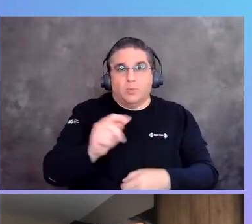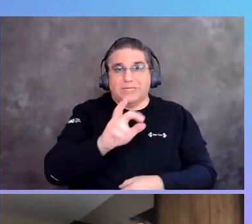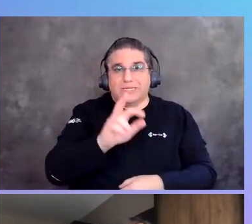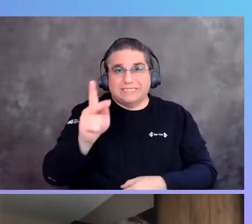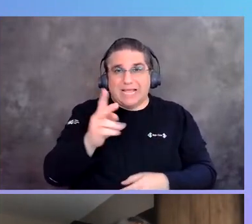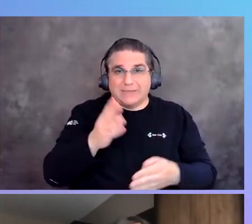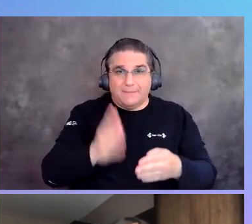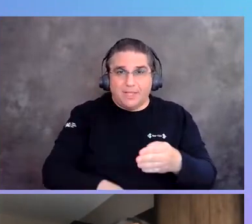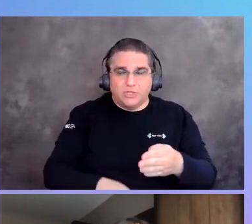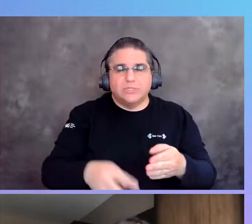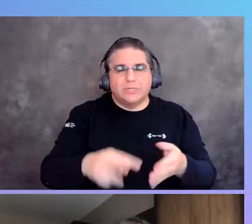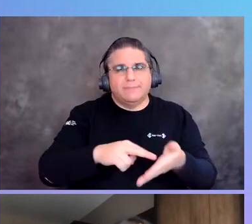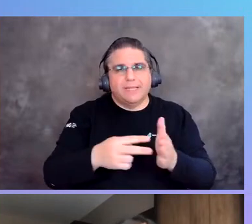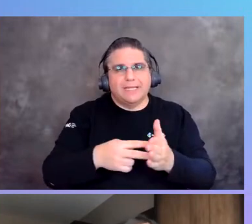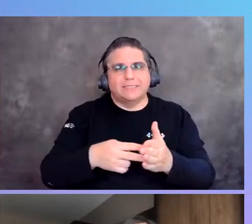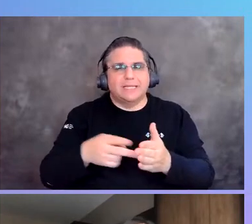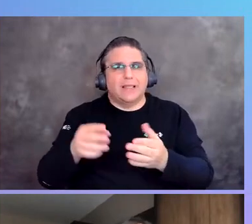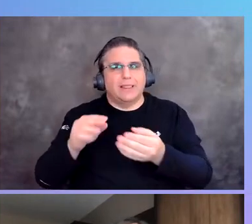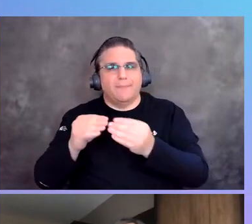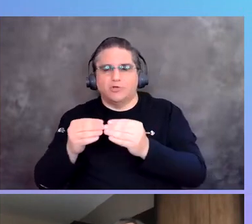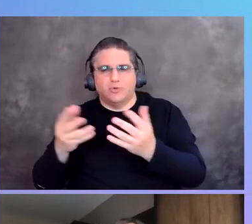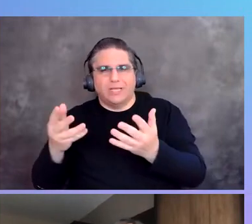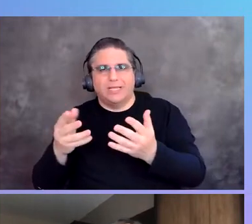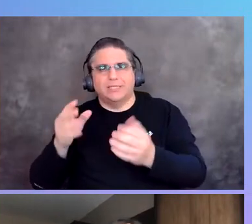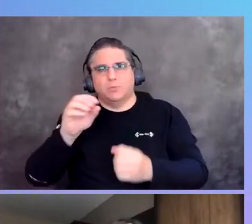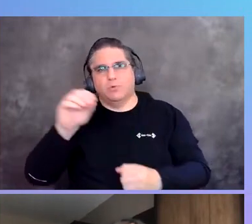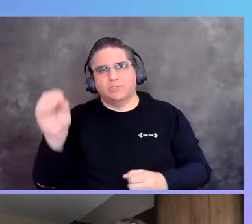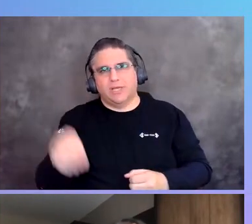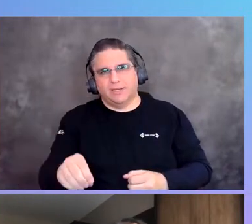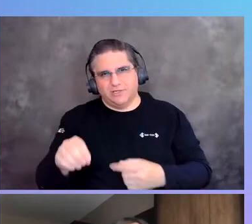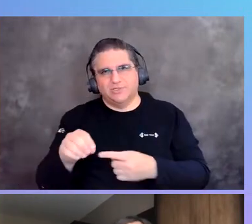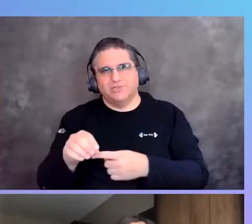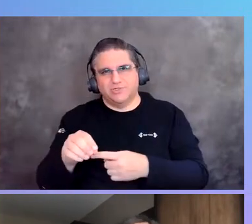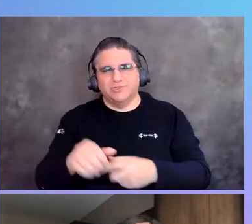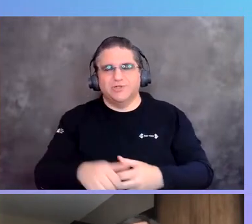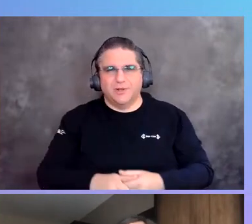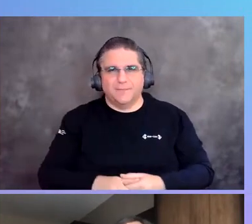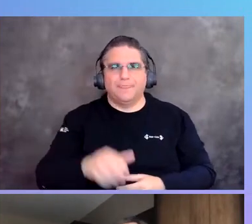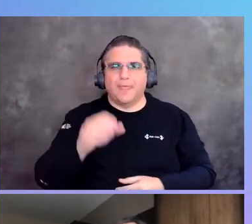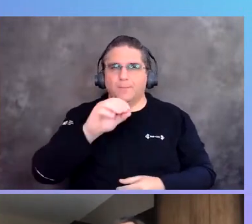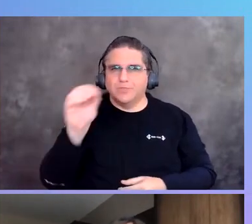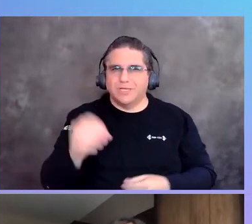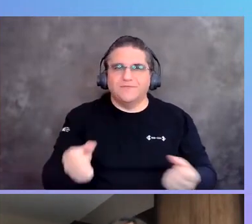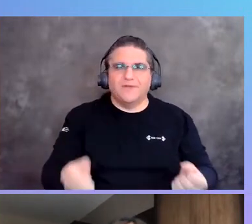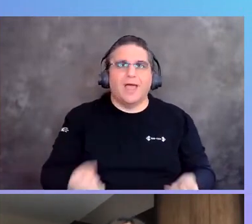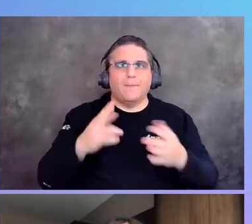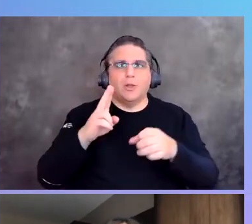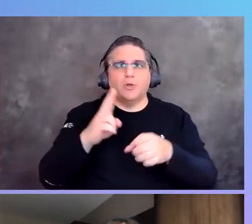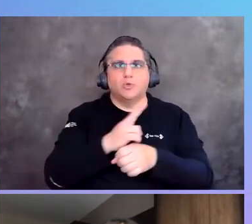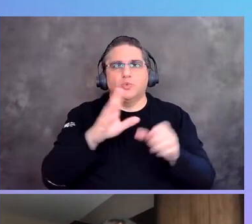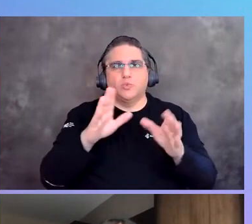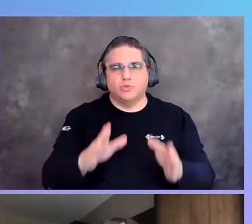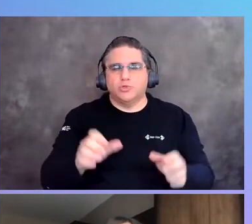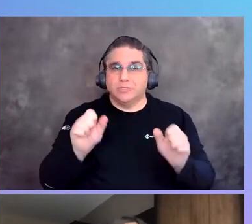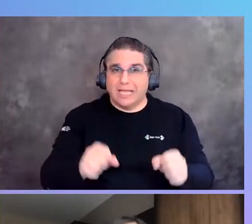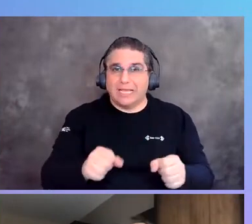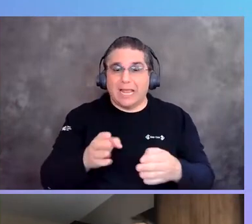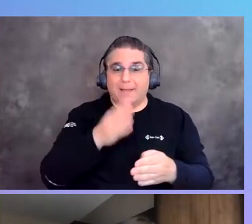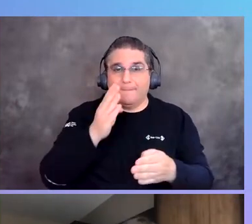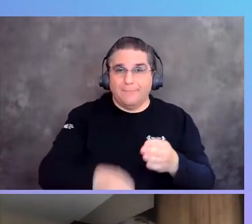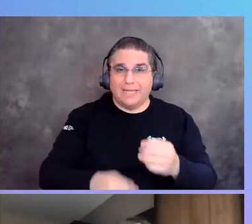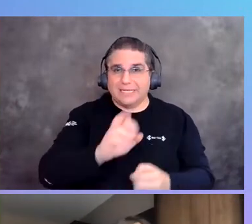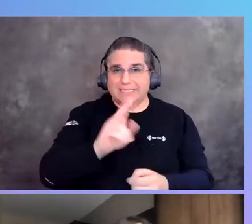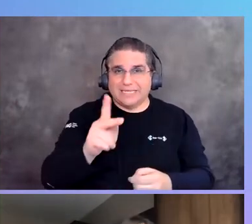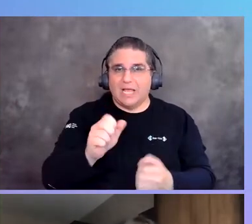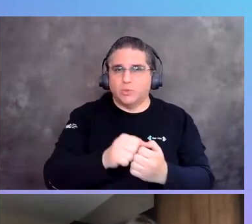often the end metric is percentage. So percentage of users who can complete task flows within a product. For